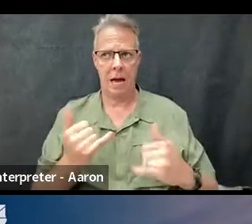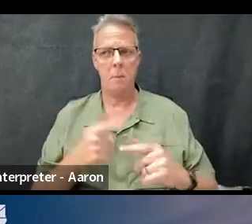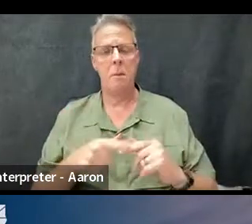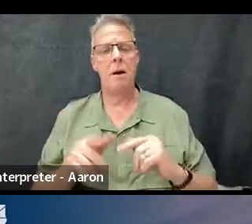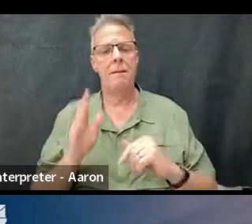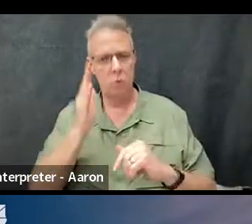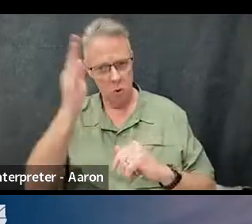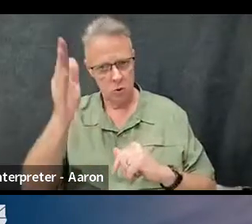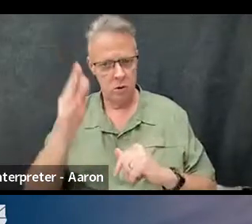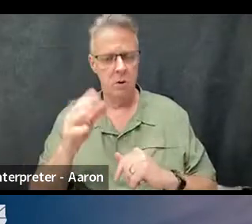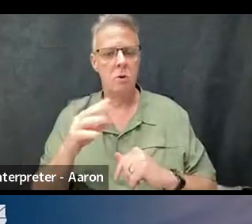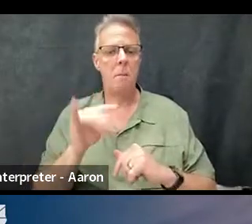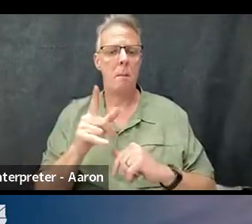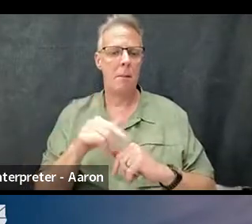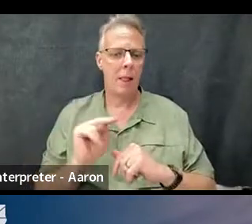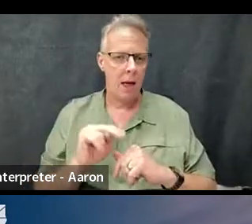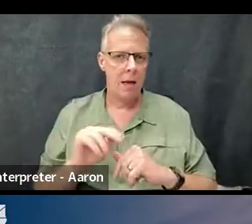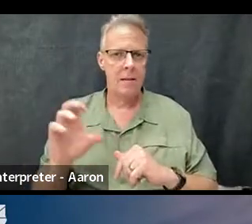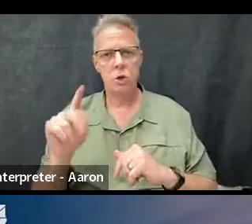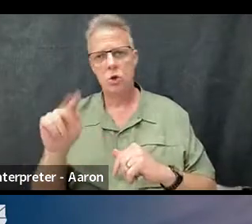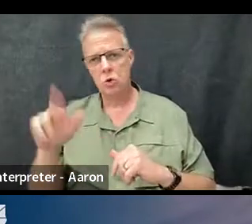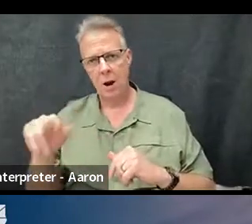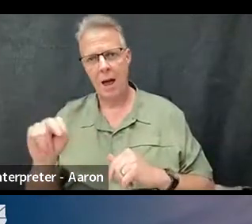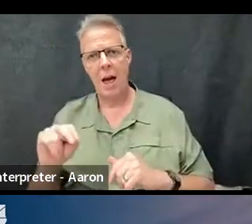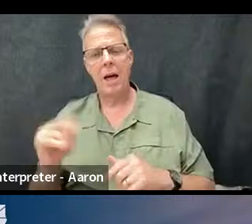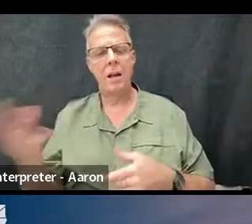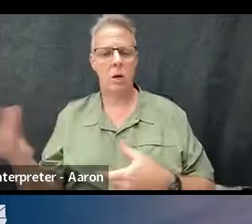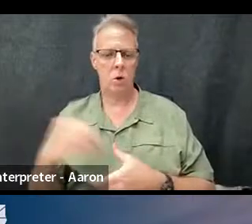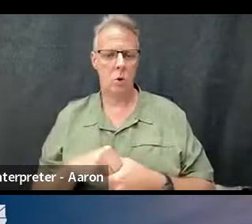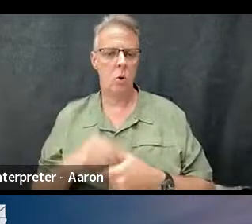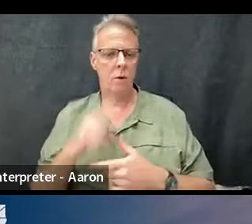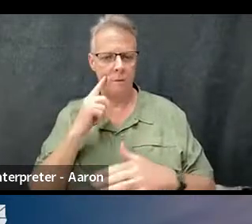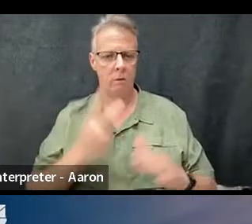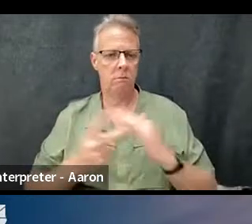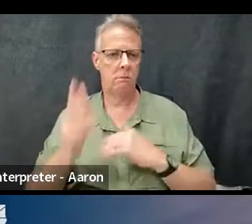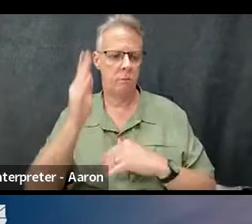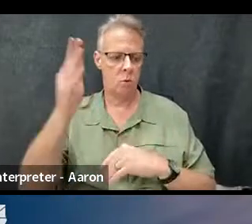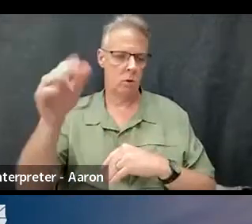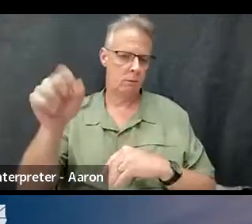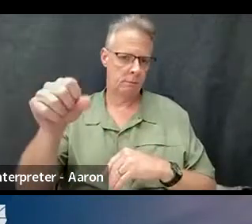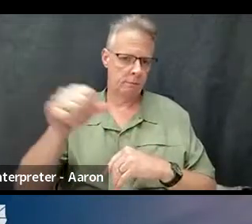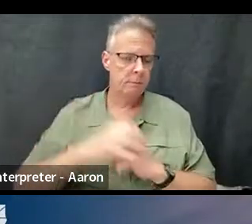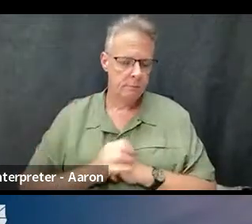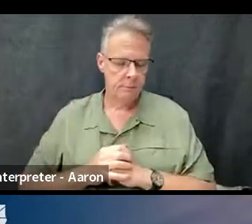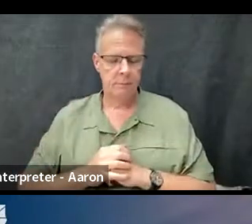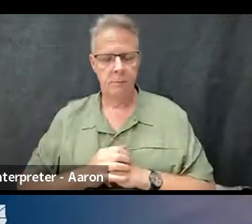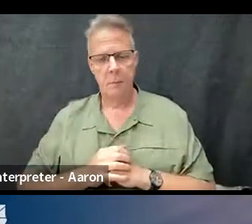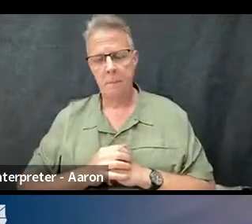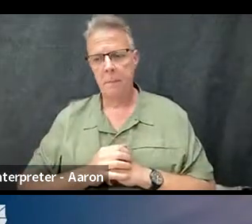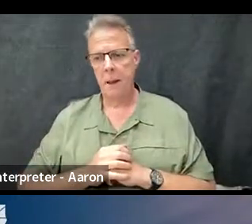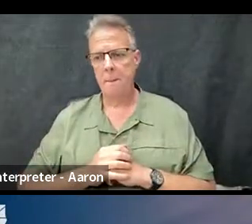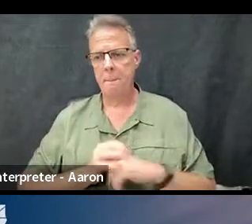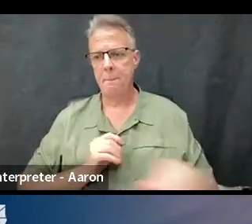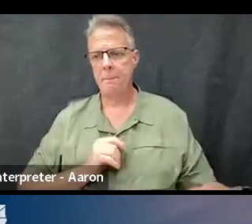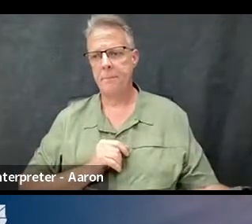other ones that are planned for C-Tran are included in the future forecasting, as Shilp was pointing out. So.